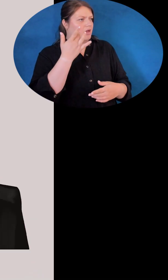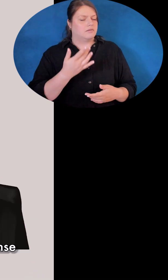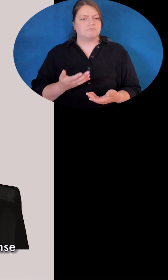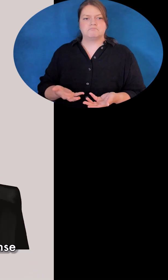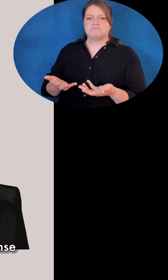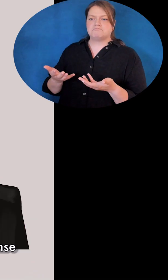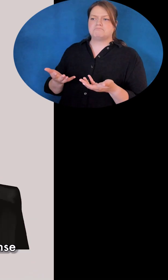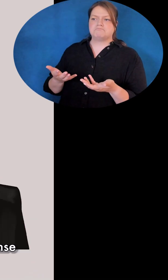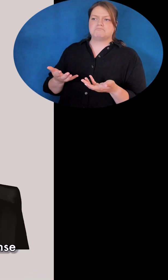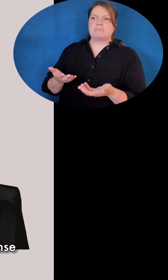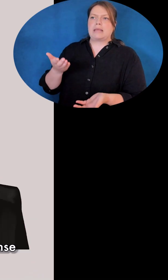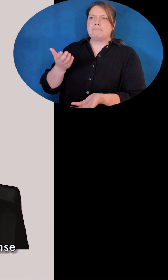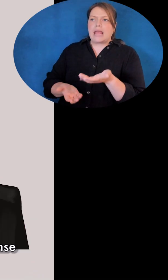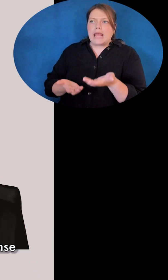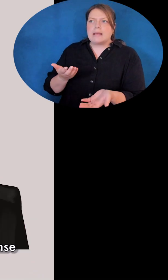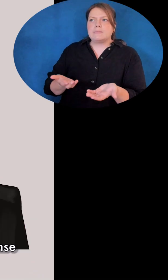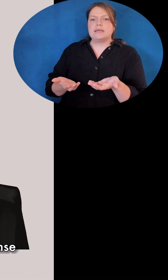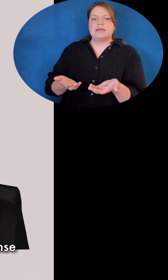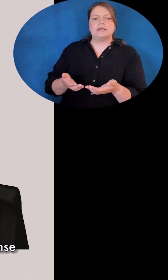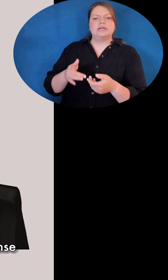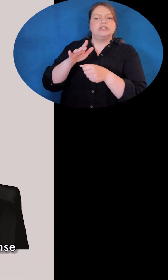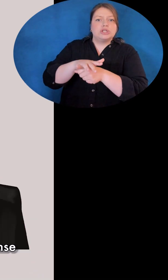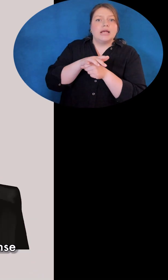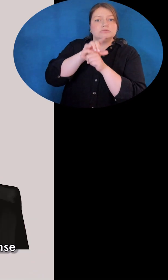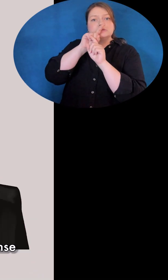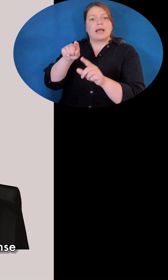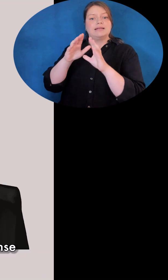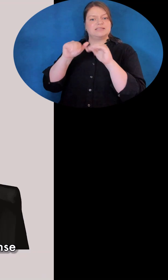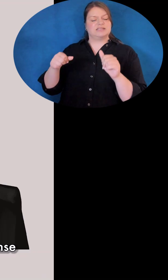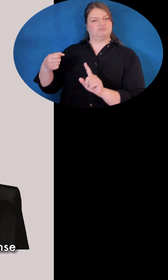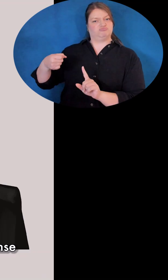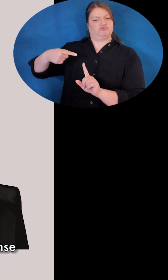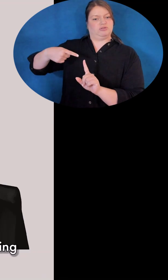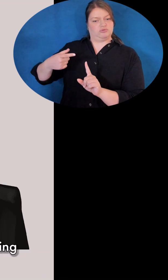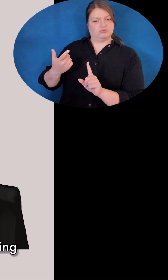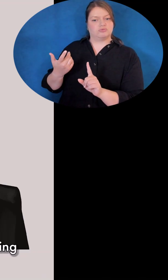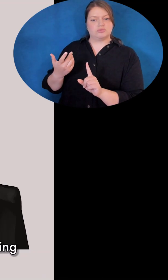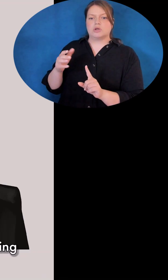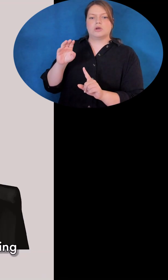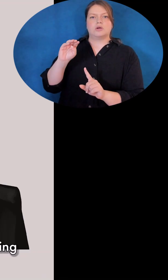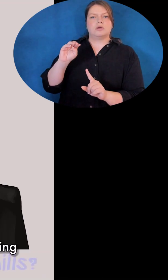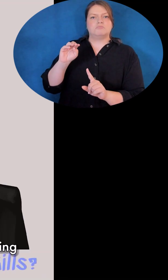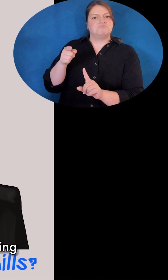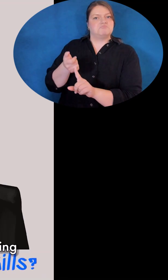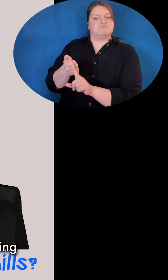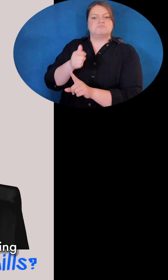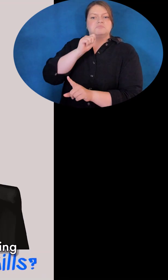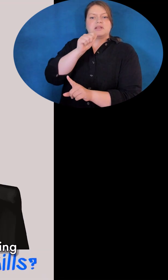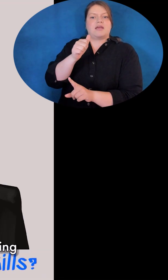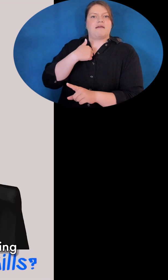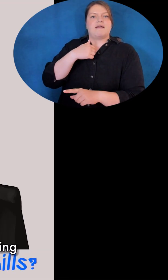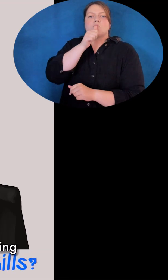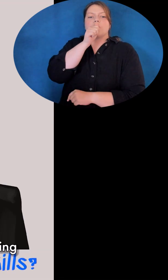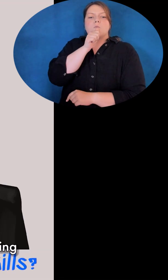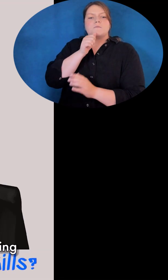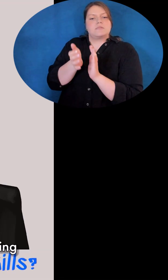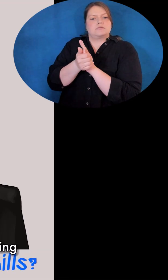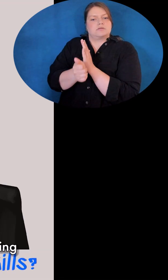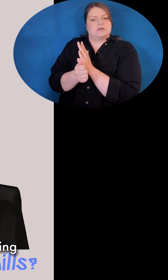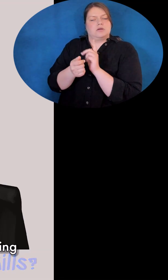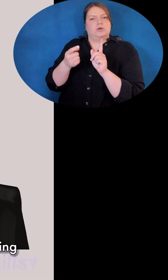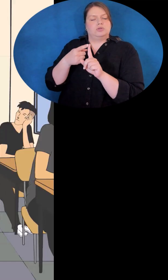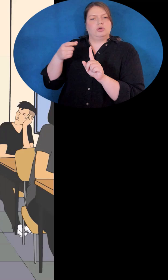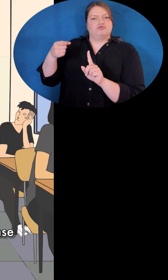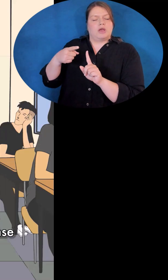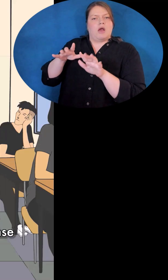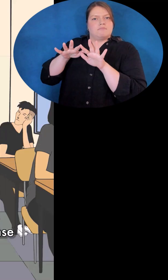way? Maybe because their stress response system was triggered and Morgan doesn't have the coping skills to mitigate the